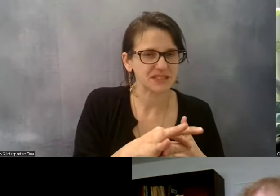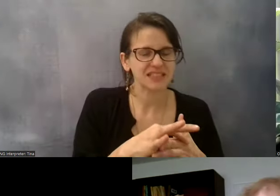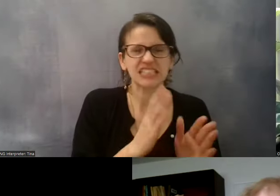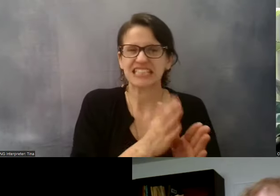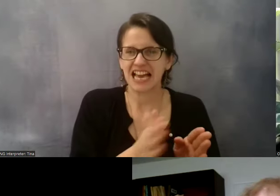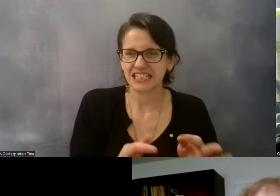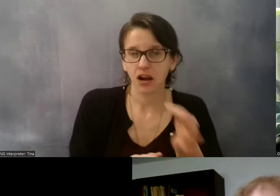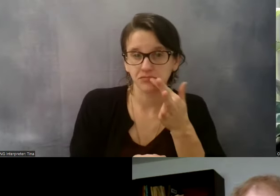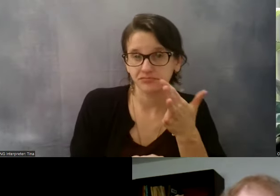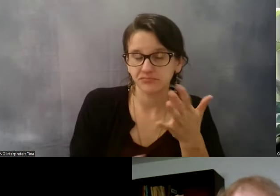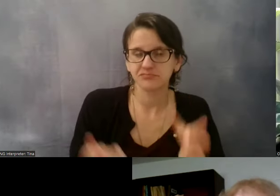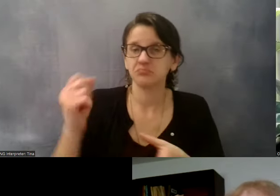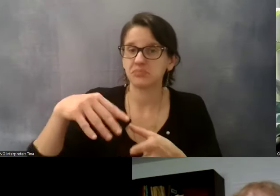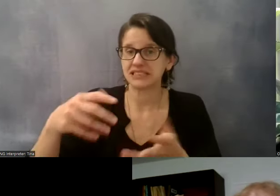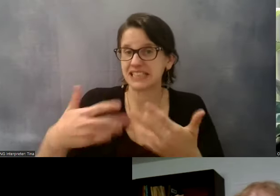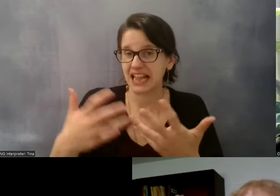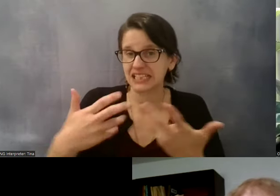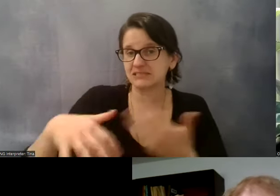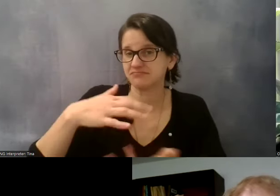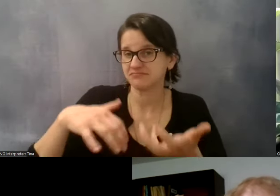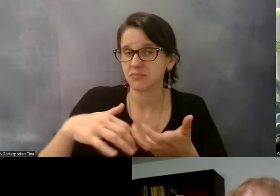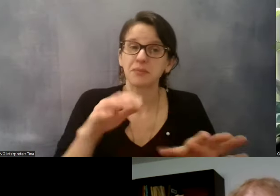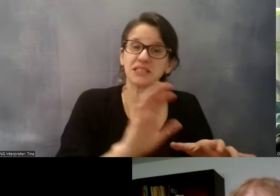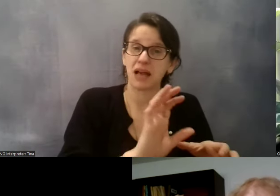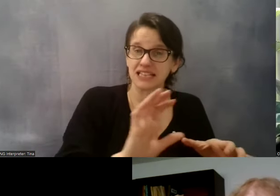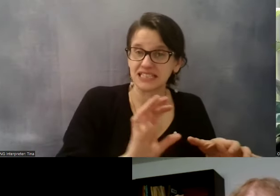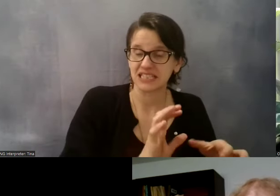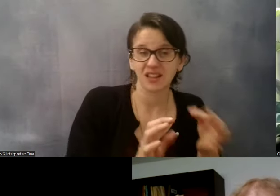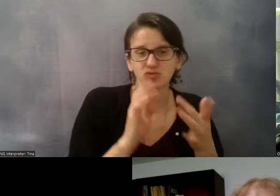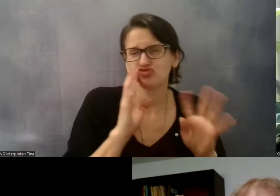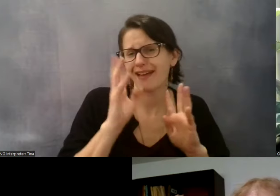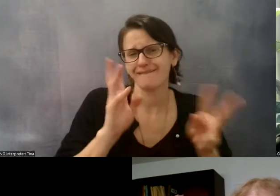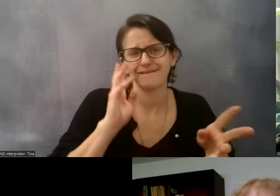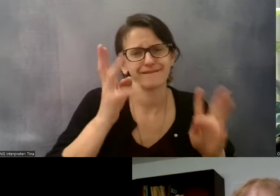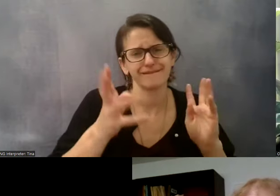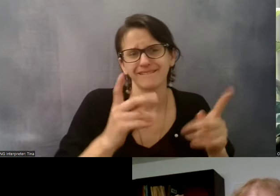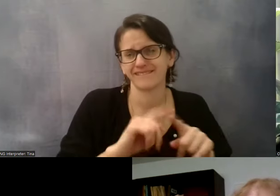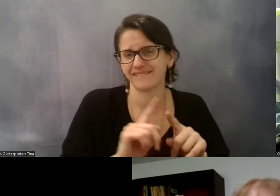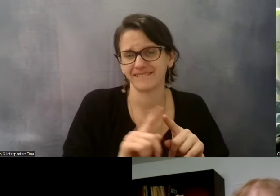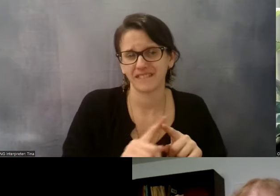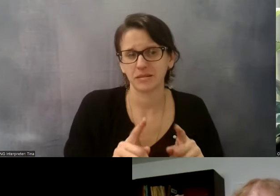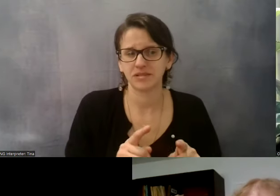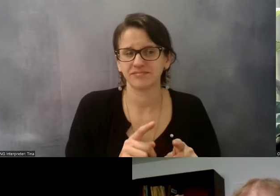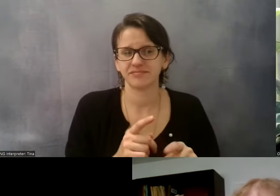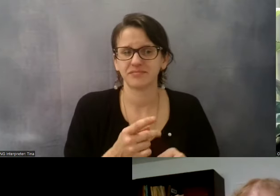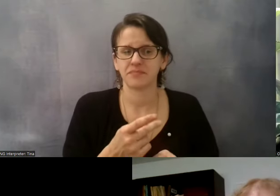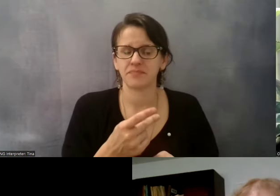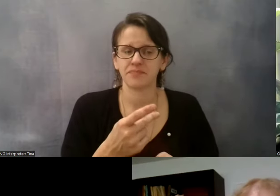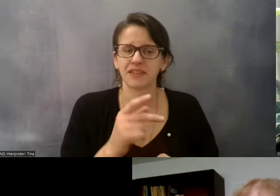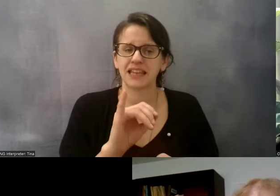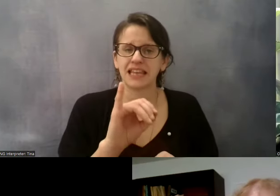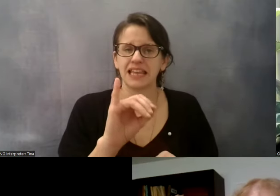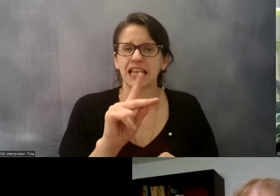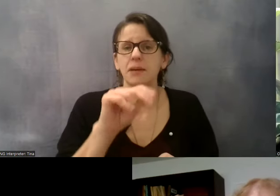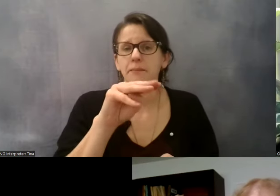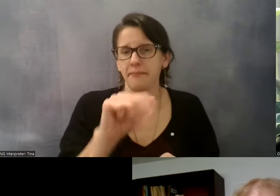sliced with a, Yeah. possibly a little spices on it. You can get really creative. But yeah, jicama is my new favorite fun